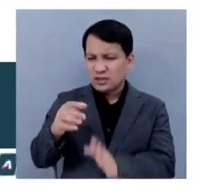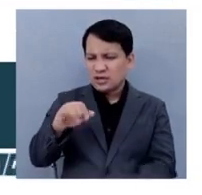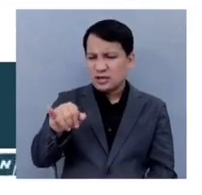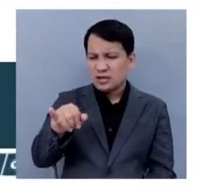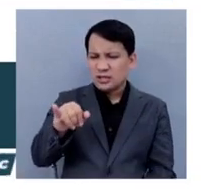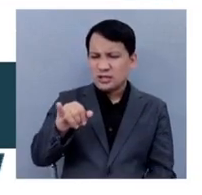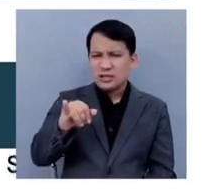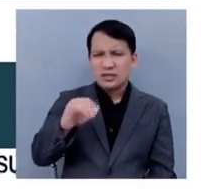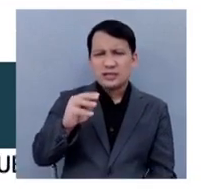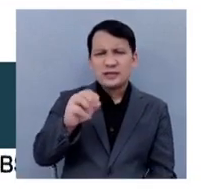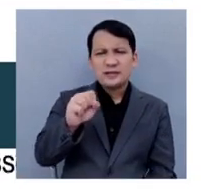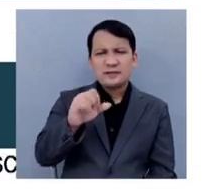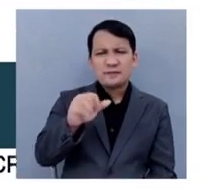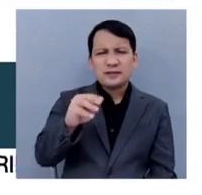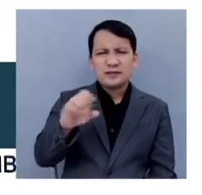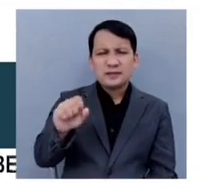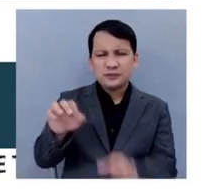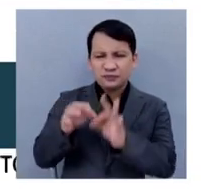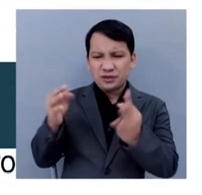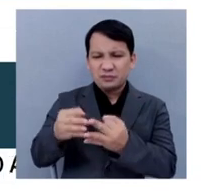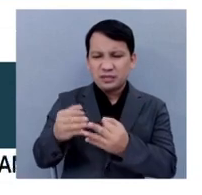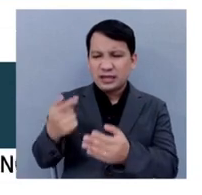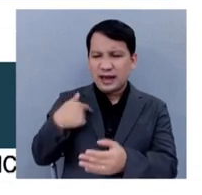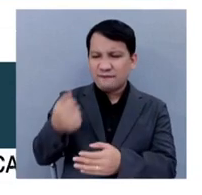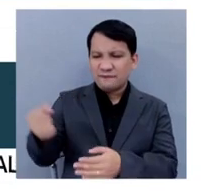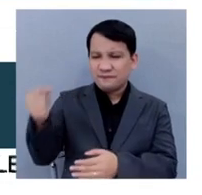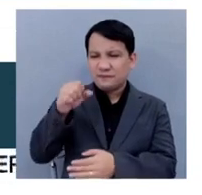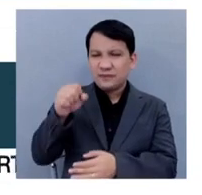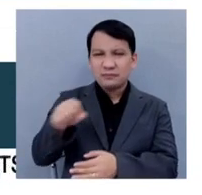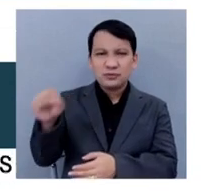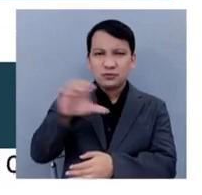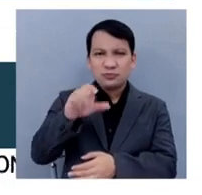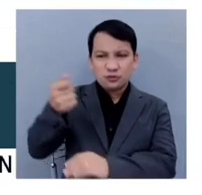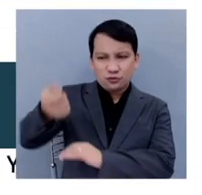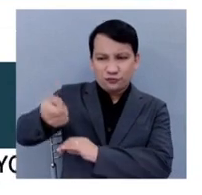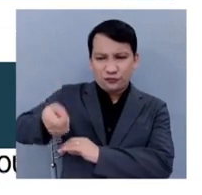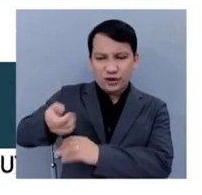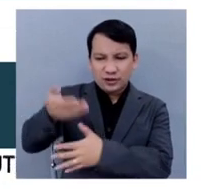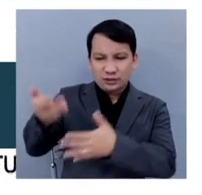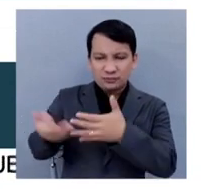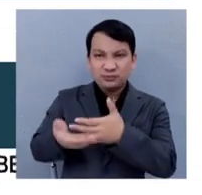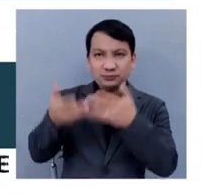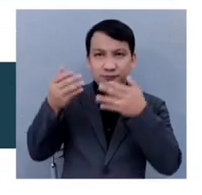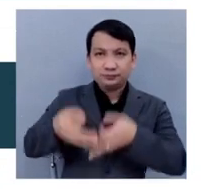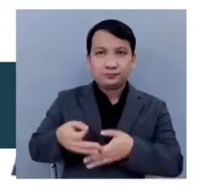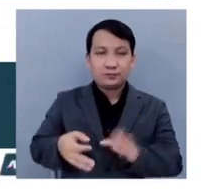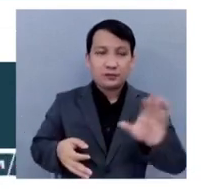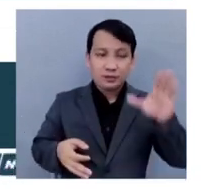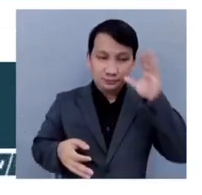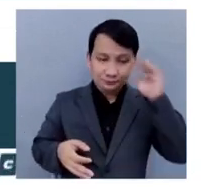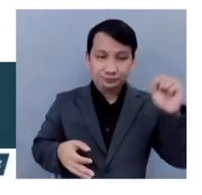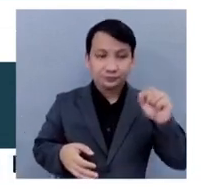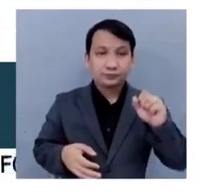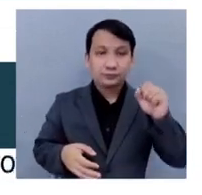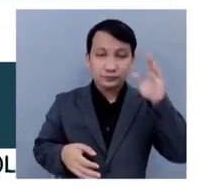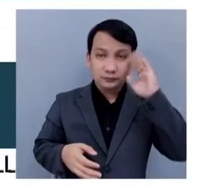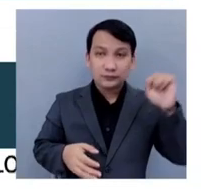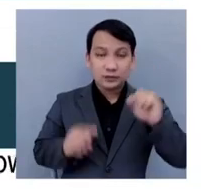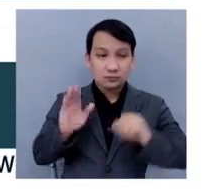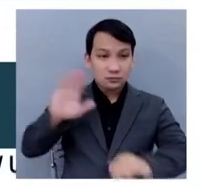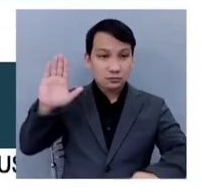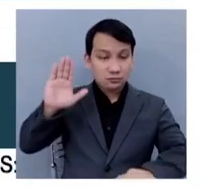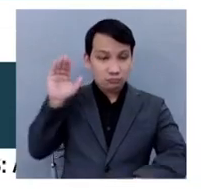judgment that became final in 2021. It's now 2022. Marcos Jr. took an oath to